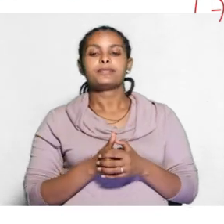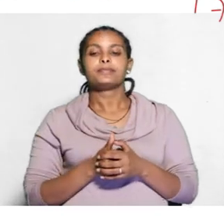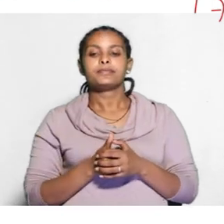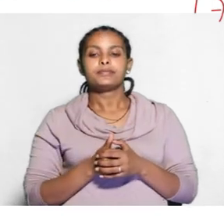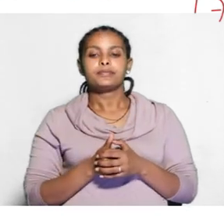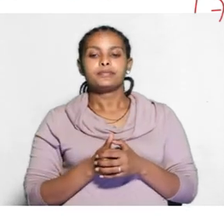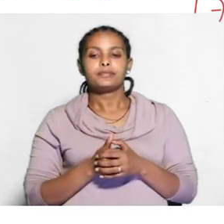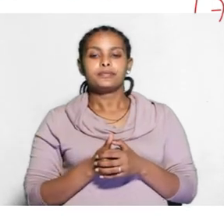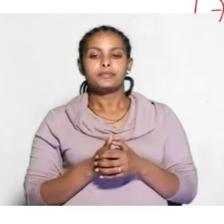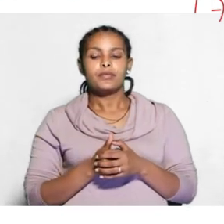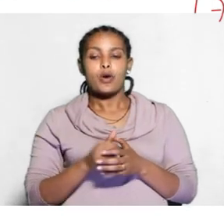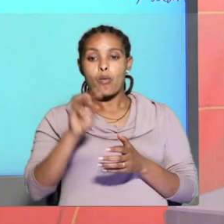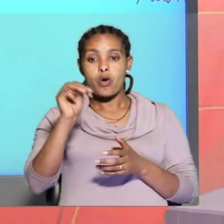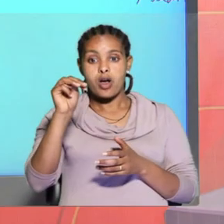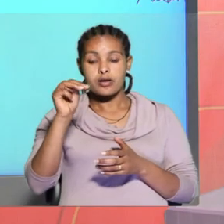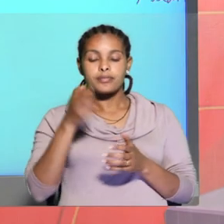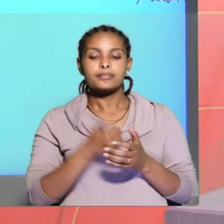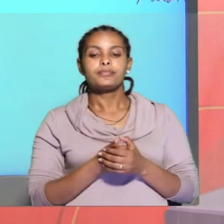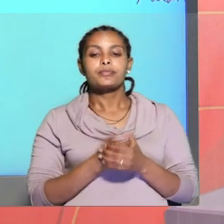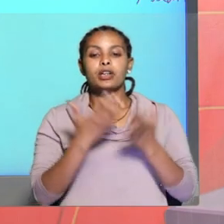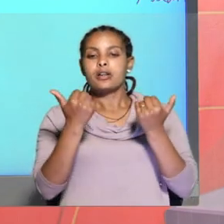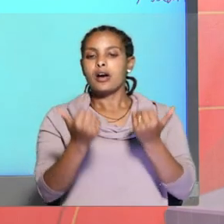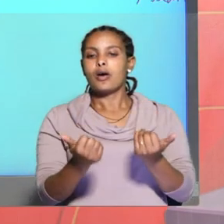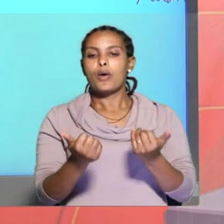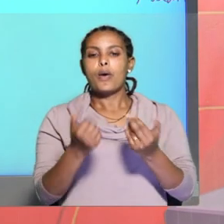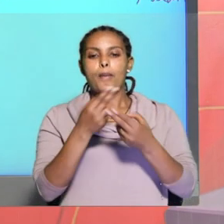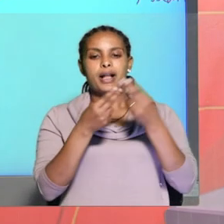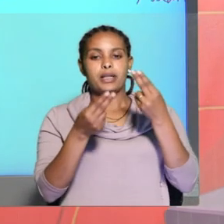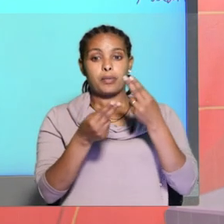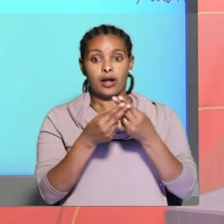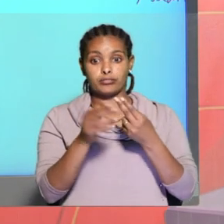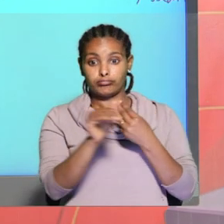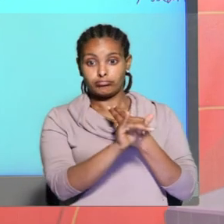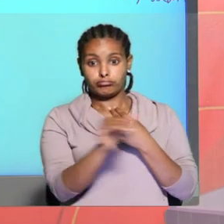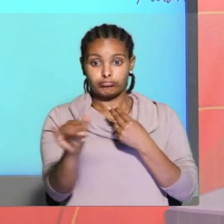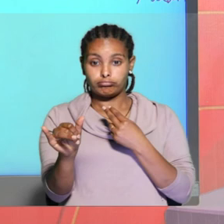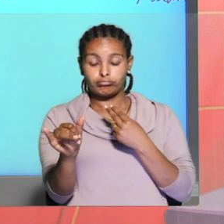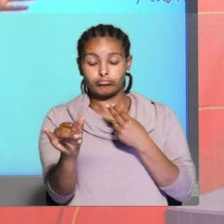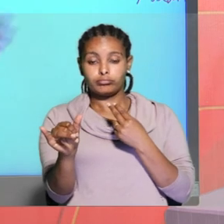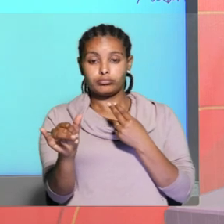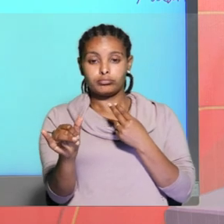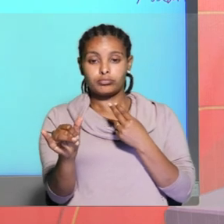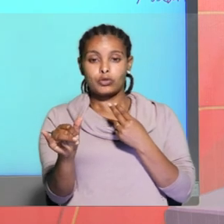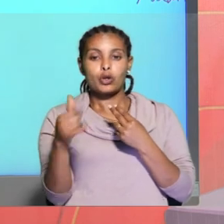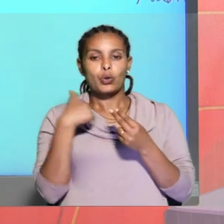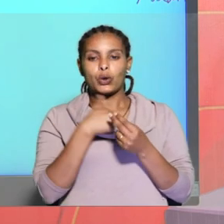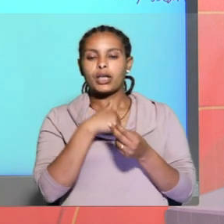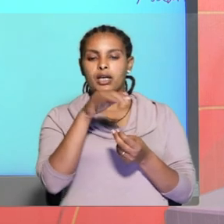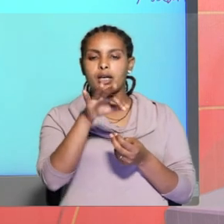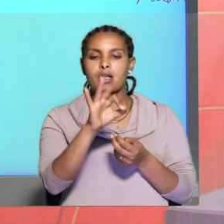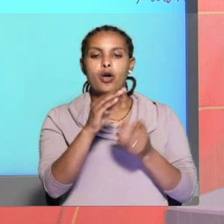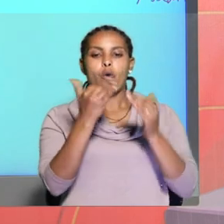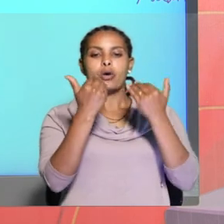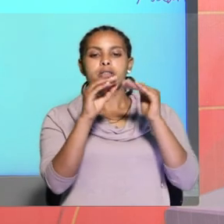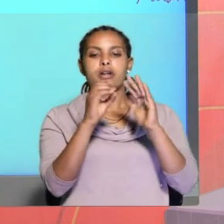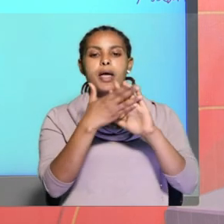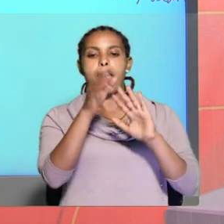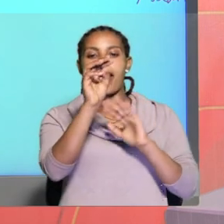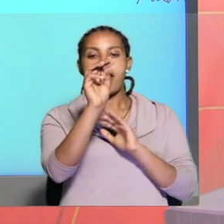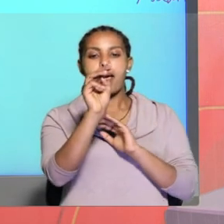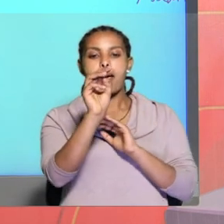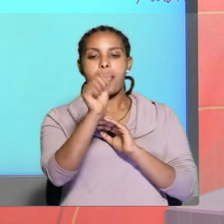stream molar now multiplying this we get concentration of